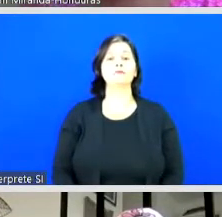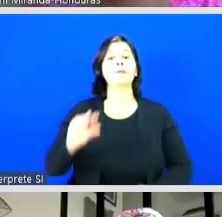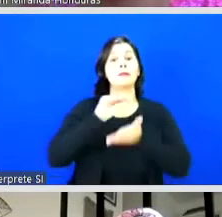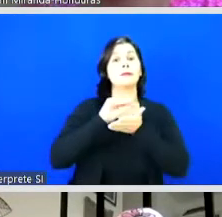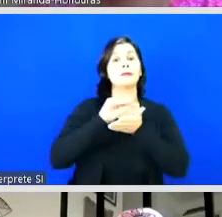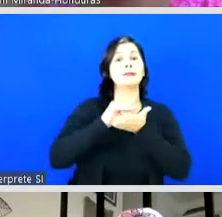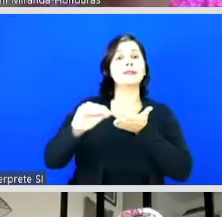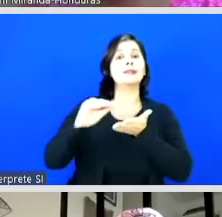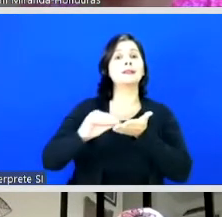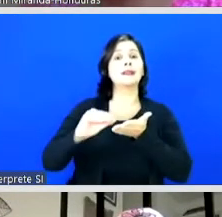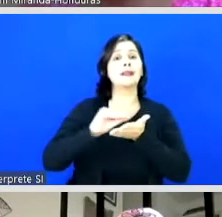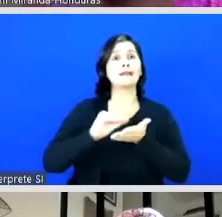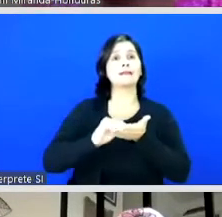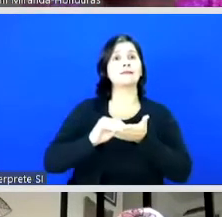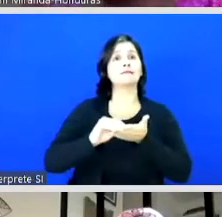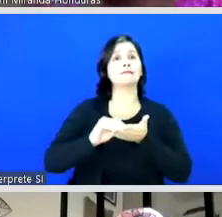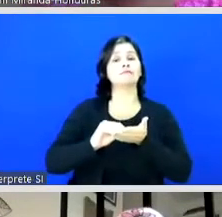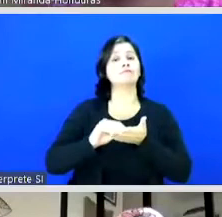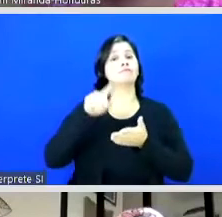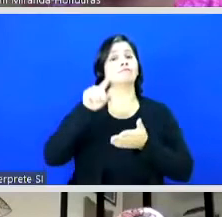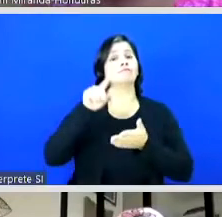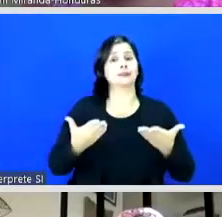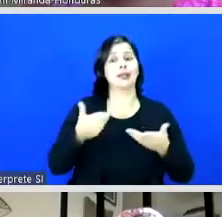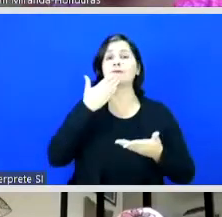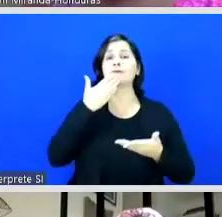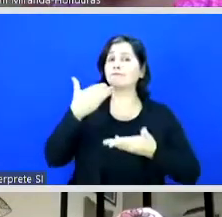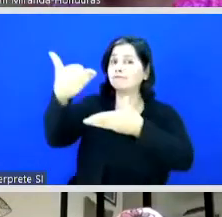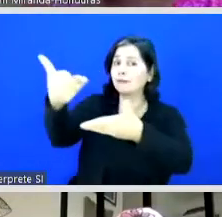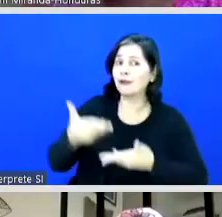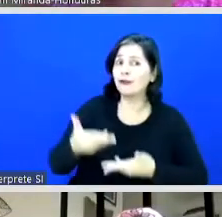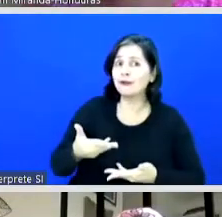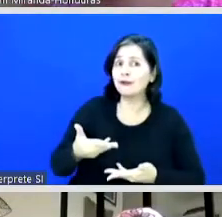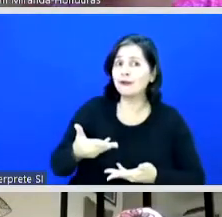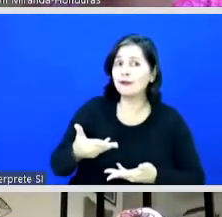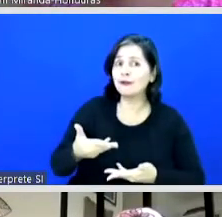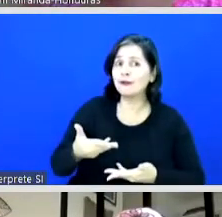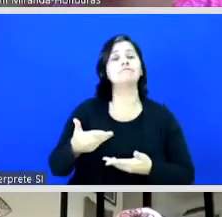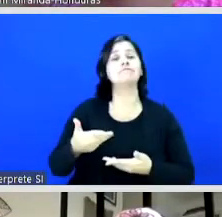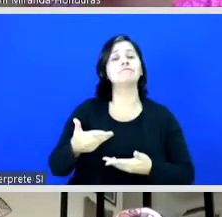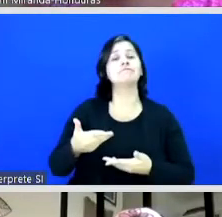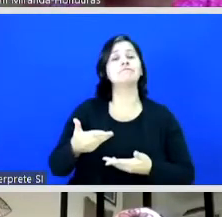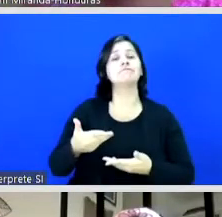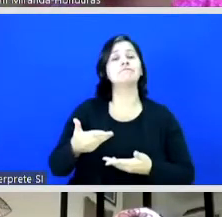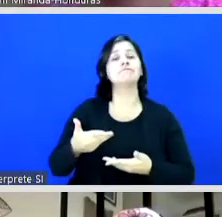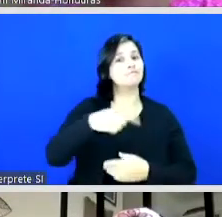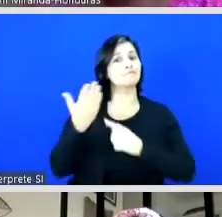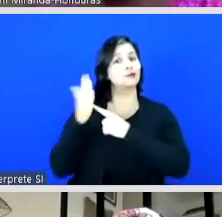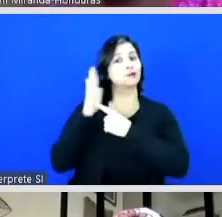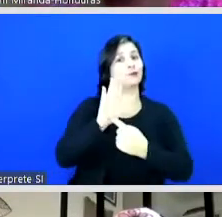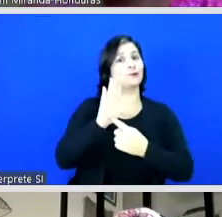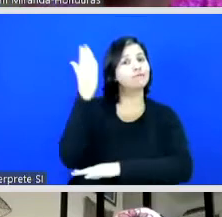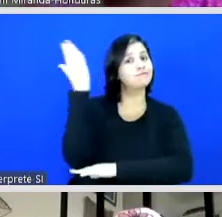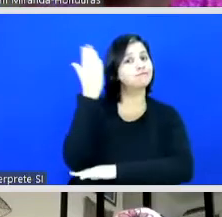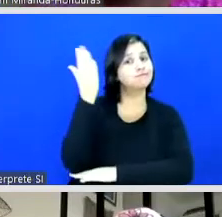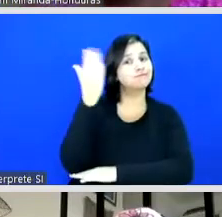Ms. Eriksson. We also have a fantastic audience joining us from different places of the world. So we encourage you